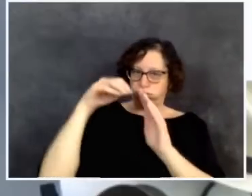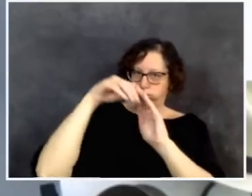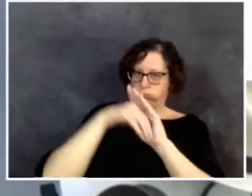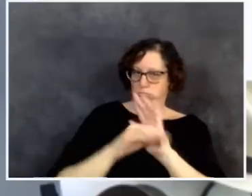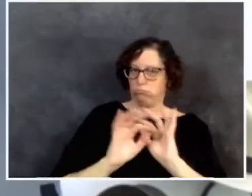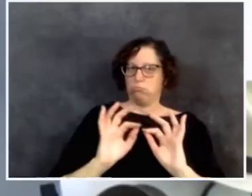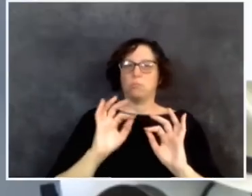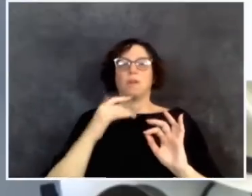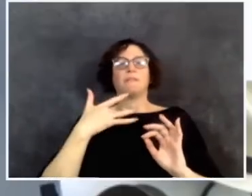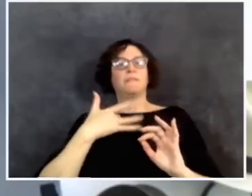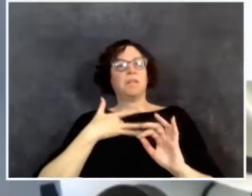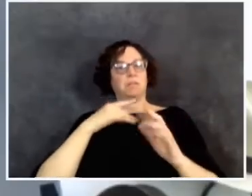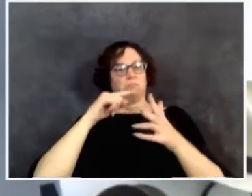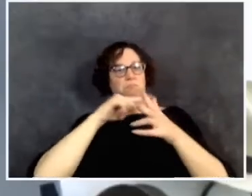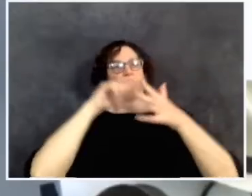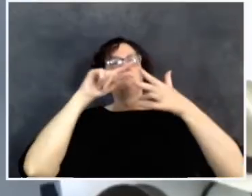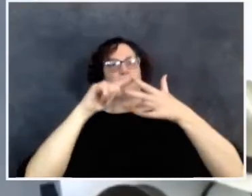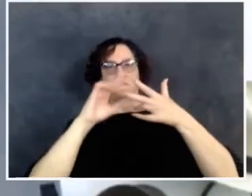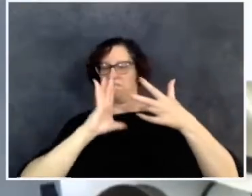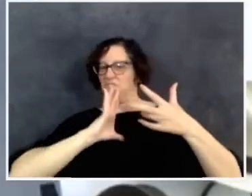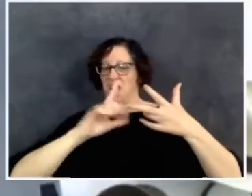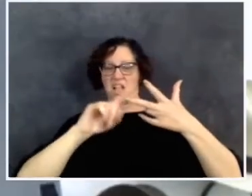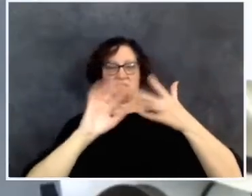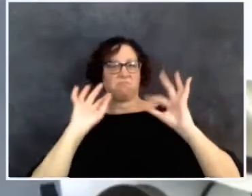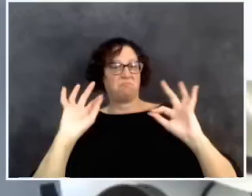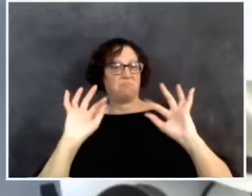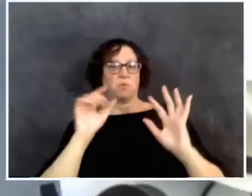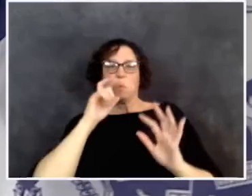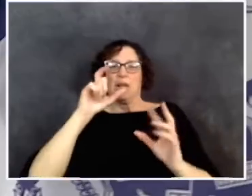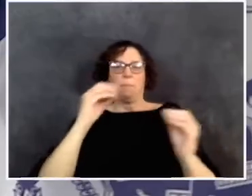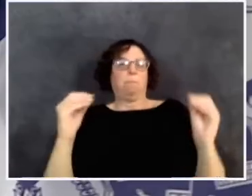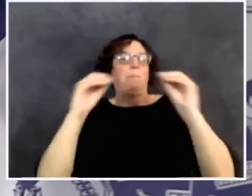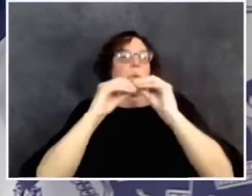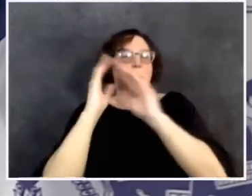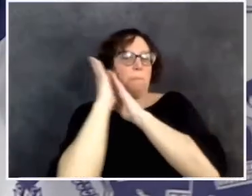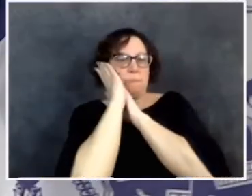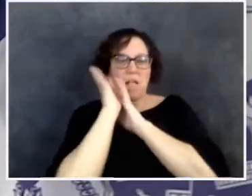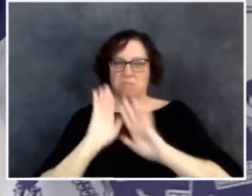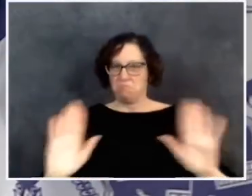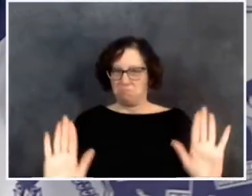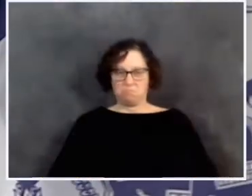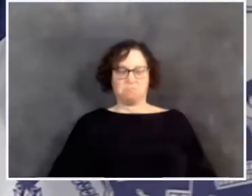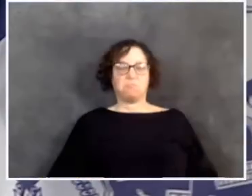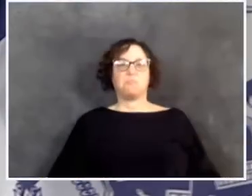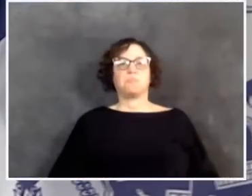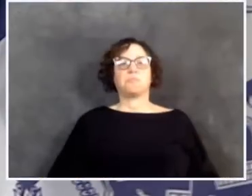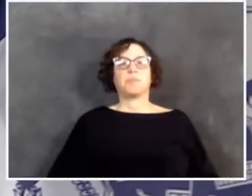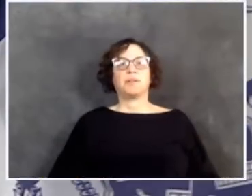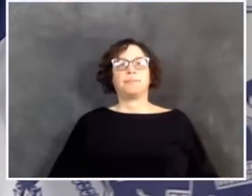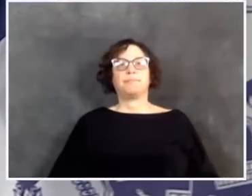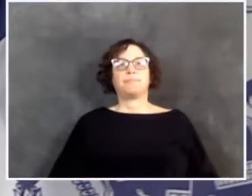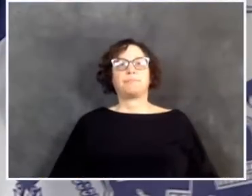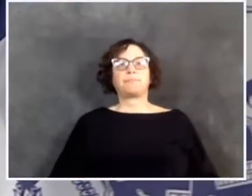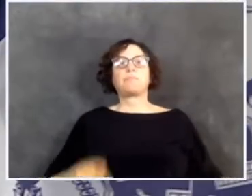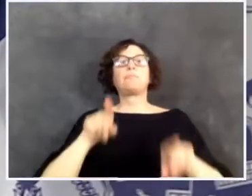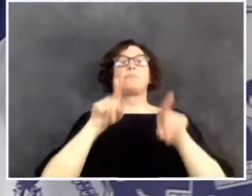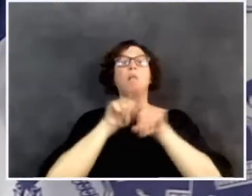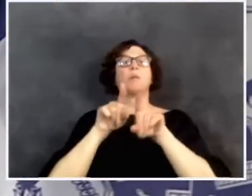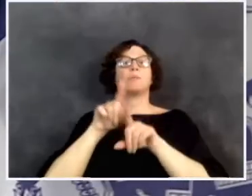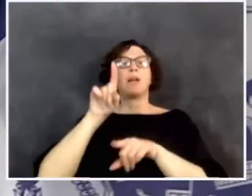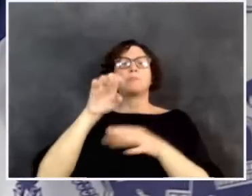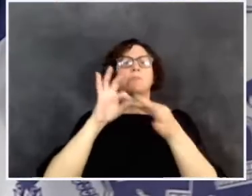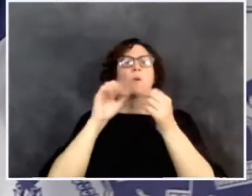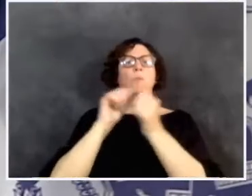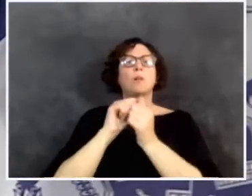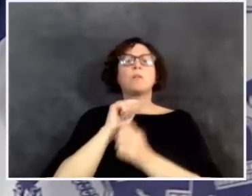of people who are ill. Thank you, Doctor. On the nonprofits, Deborah Lee, you're asking a really powerful question. This